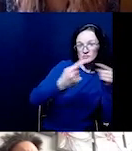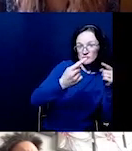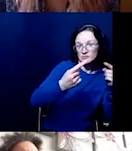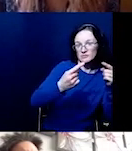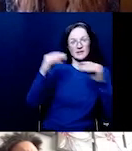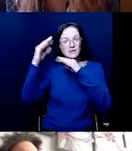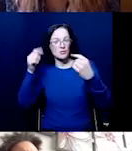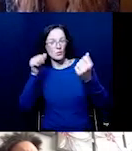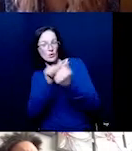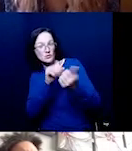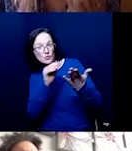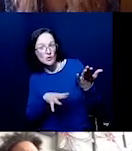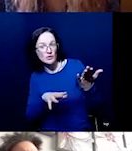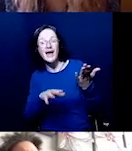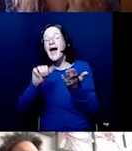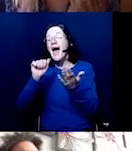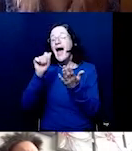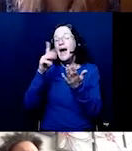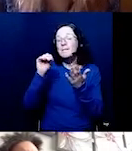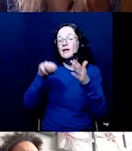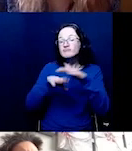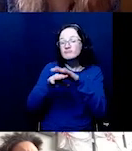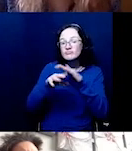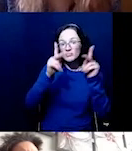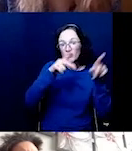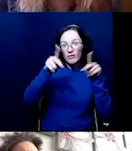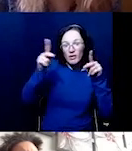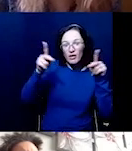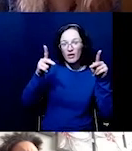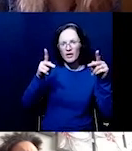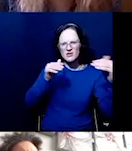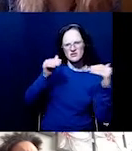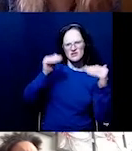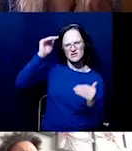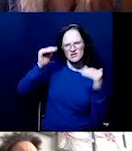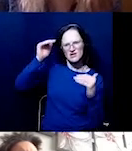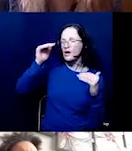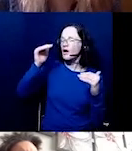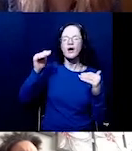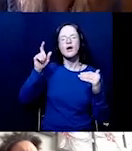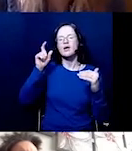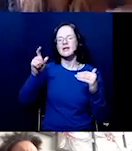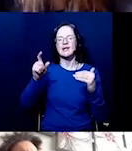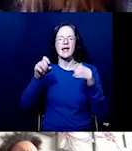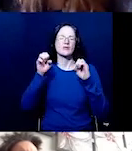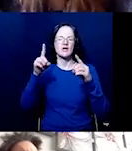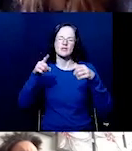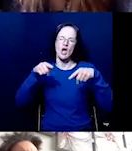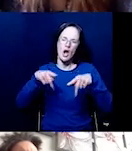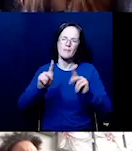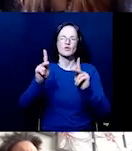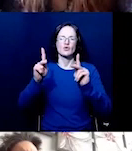to understanding that as a way of intervening and providing equal educational opportunity for all students, regardless of their